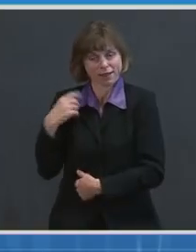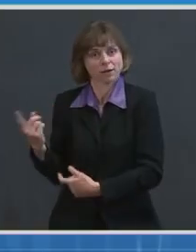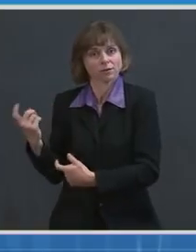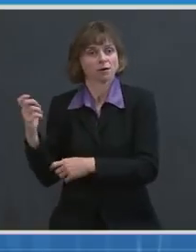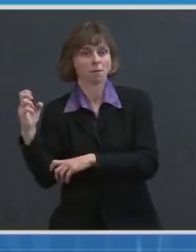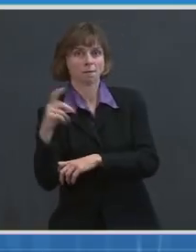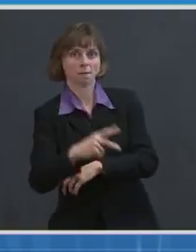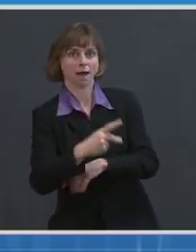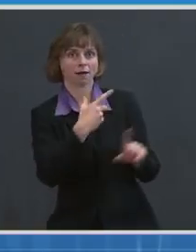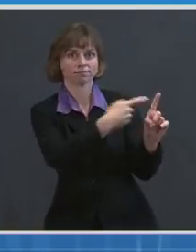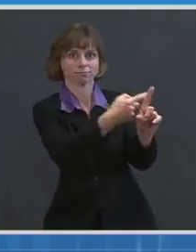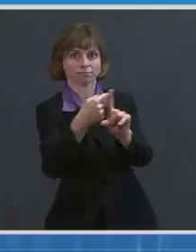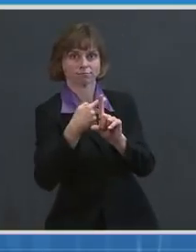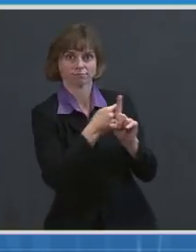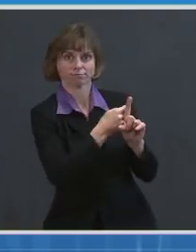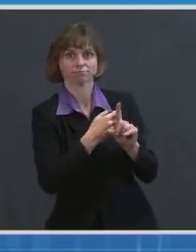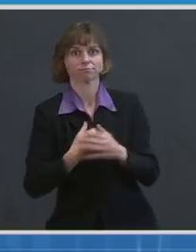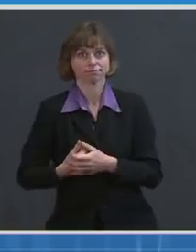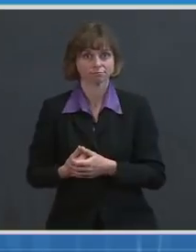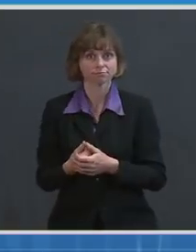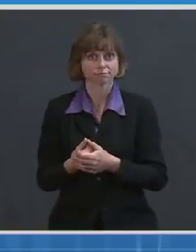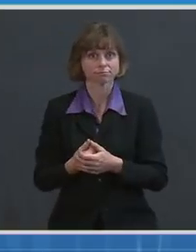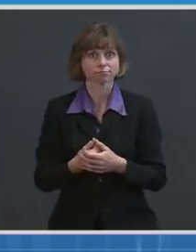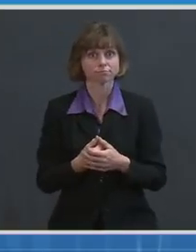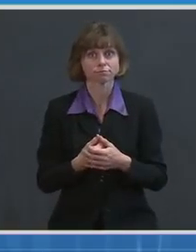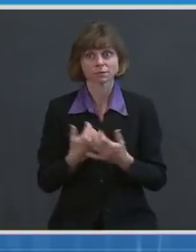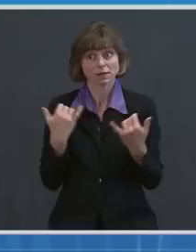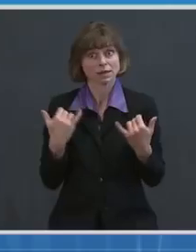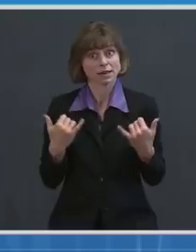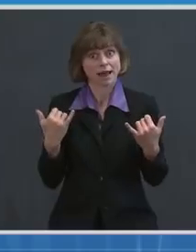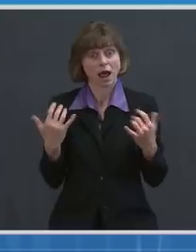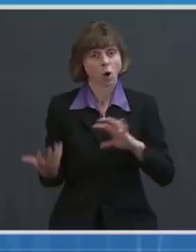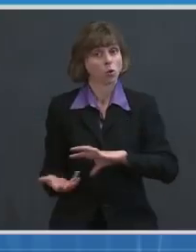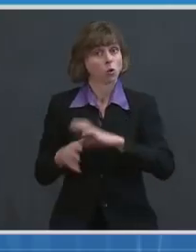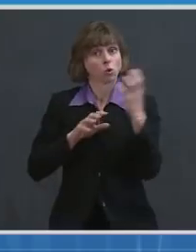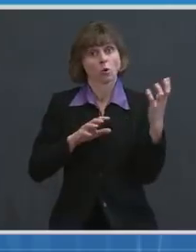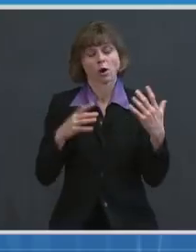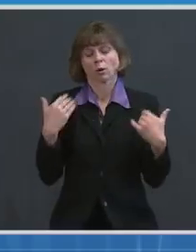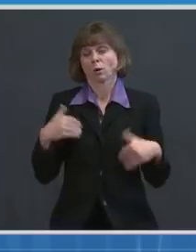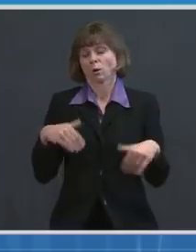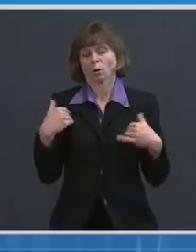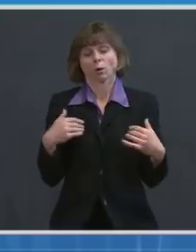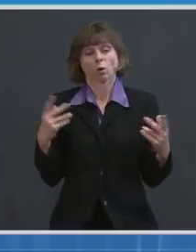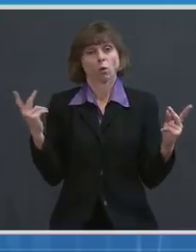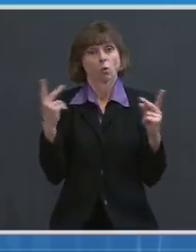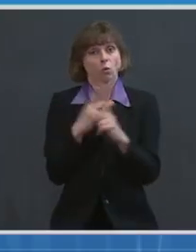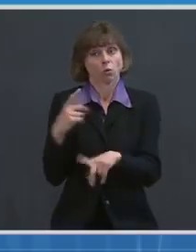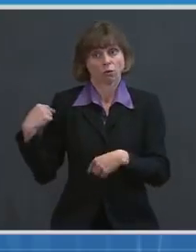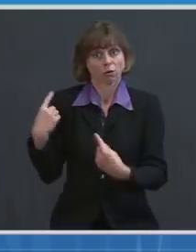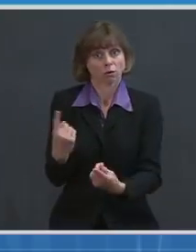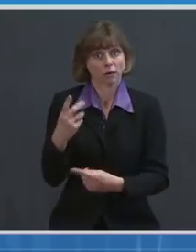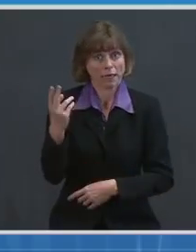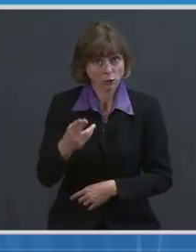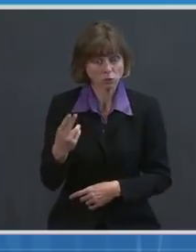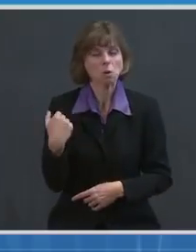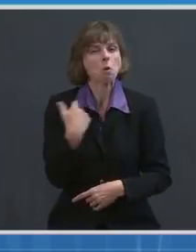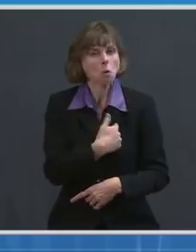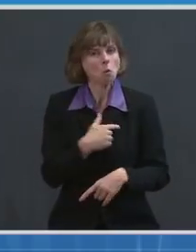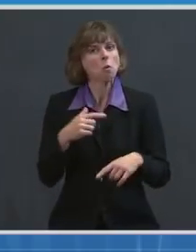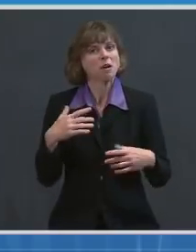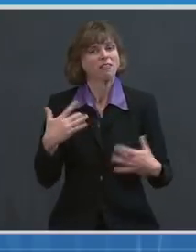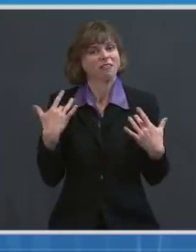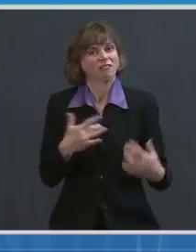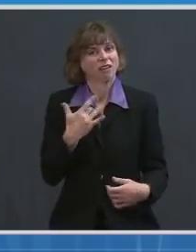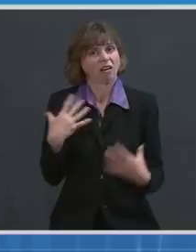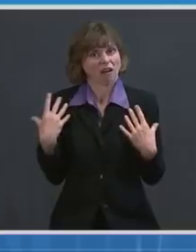We are in a historic crisis, and we have reason to have confidence that we will prevail. But we are not done, and we must keep